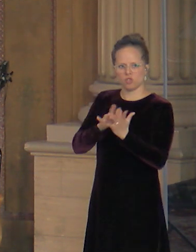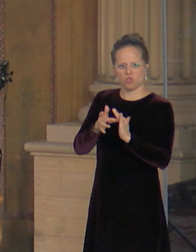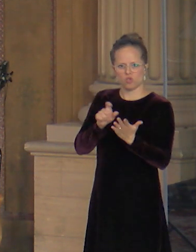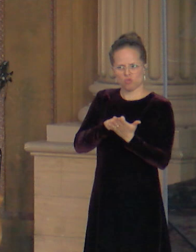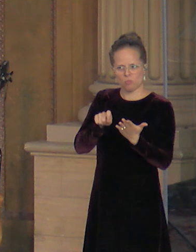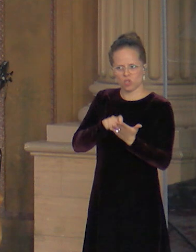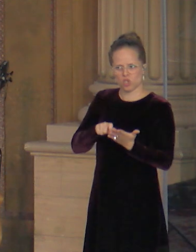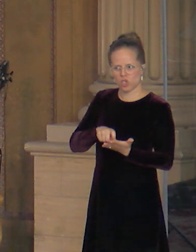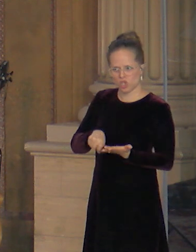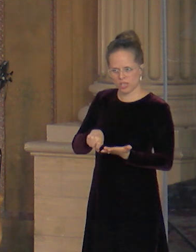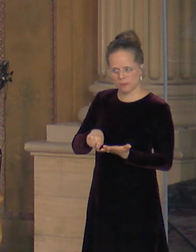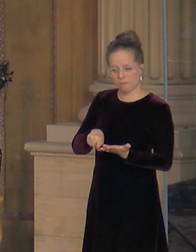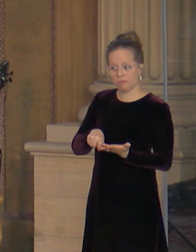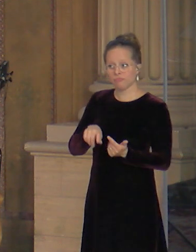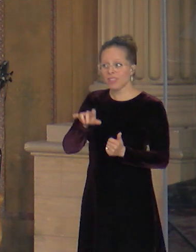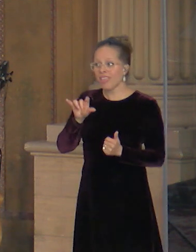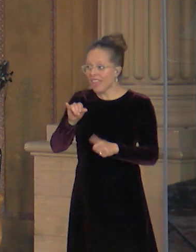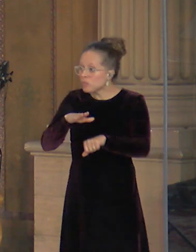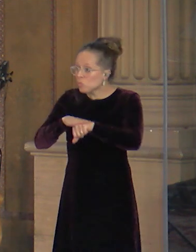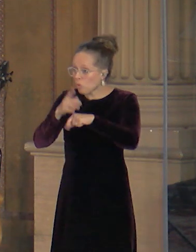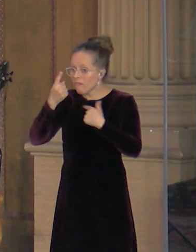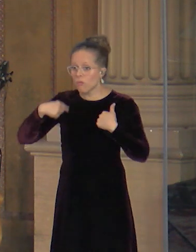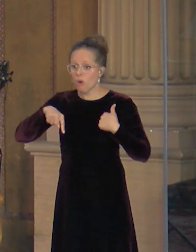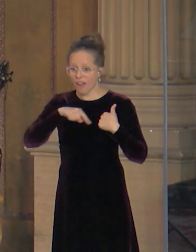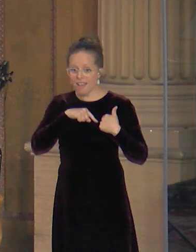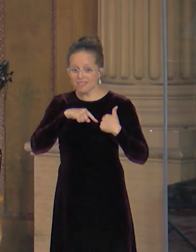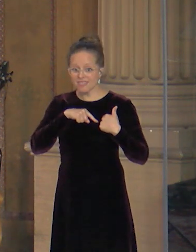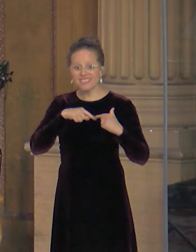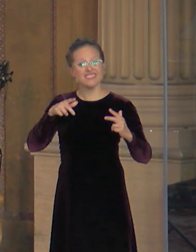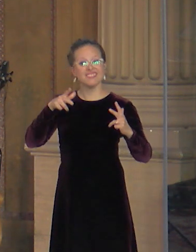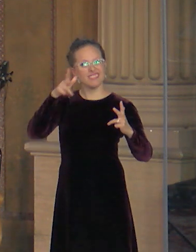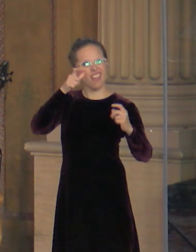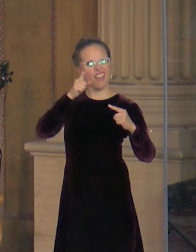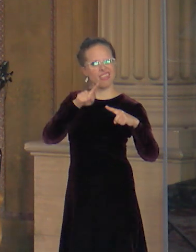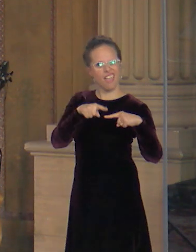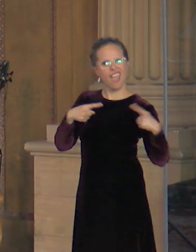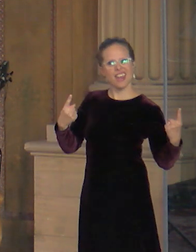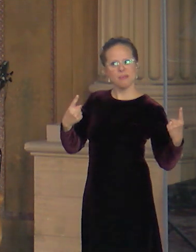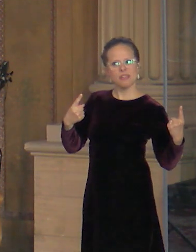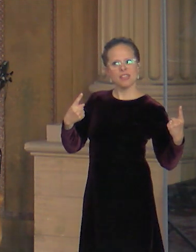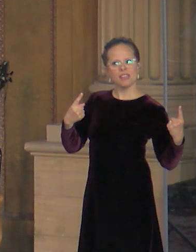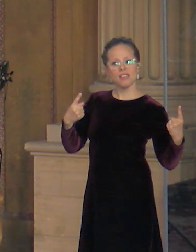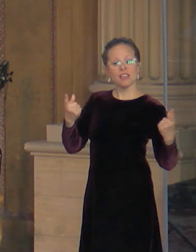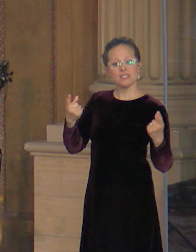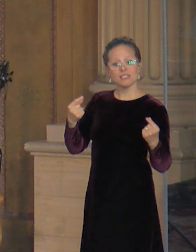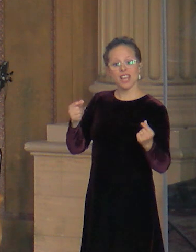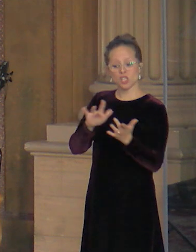and this is a warning to us that a tactic of the enemy is to make the scripture seem to say what they don't say